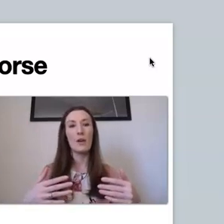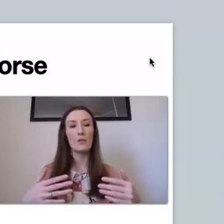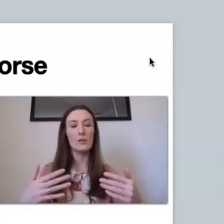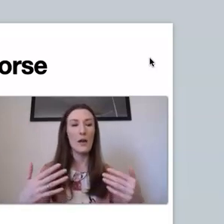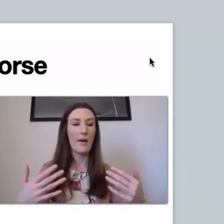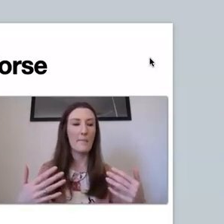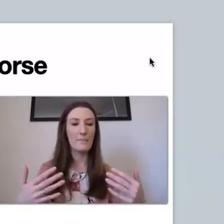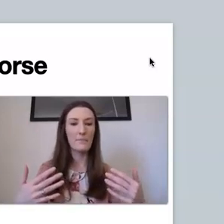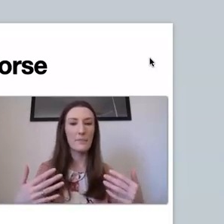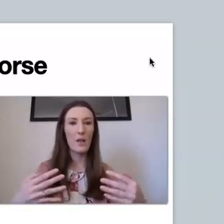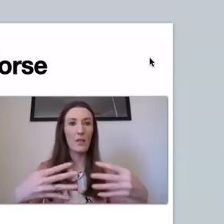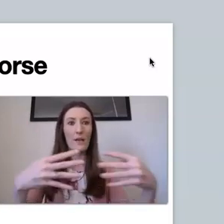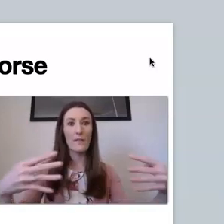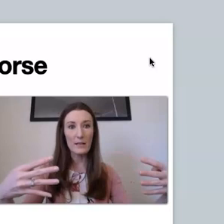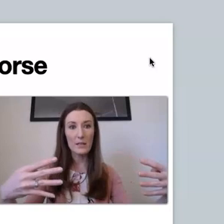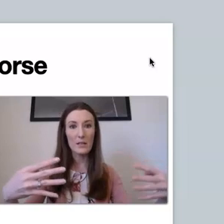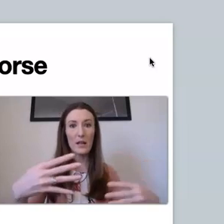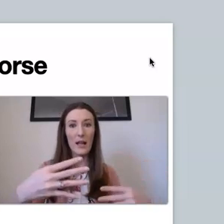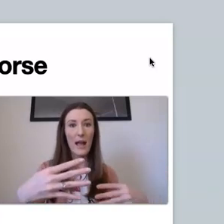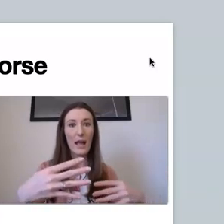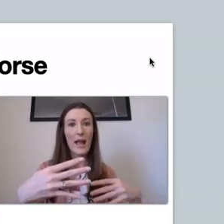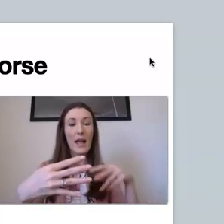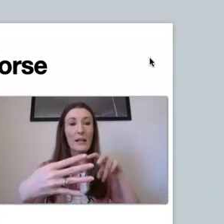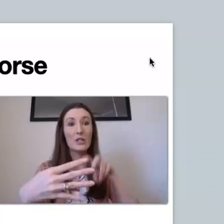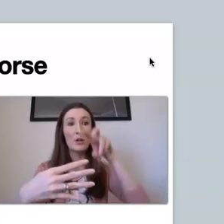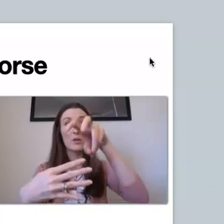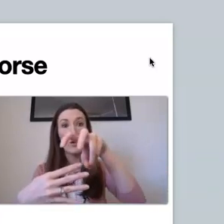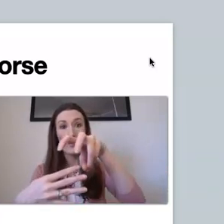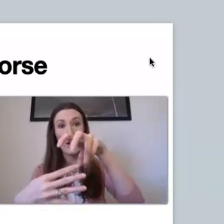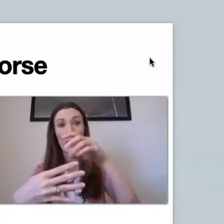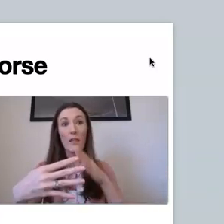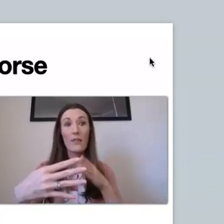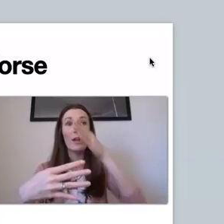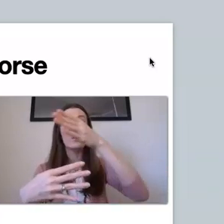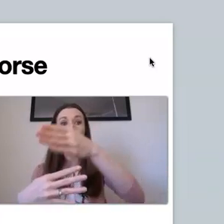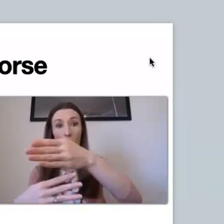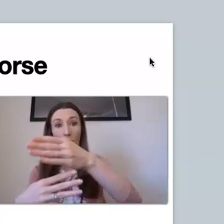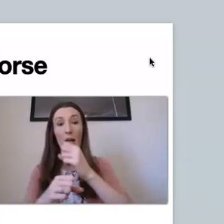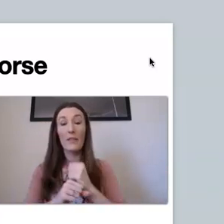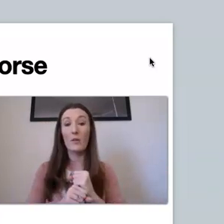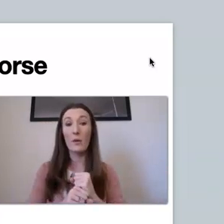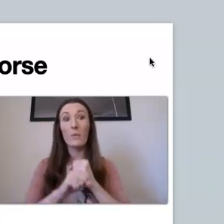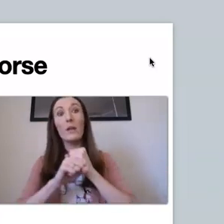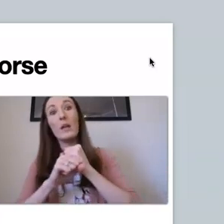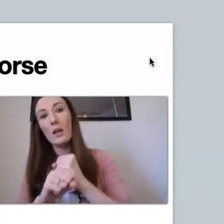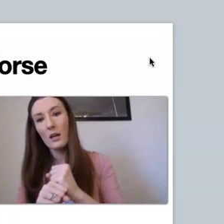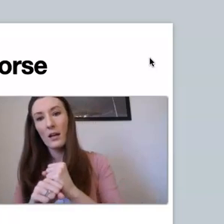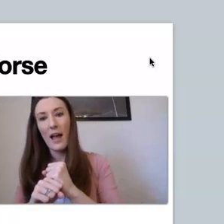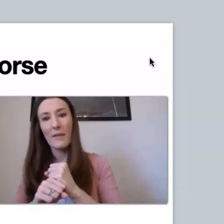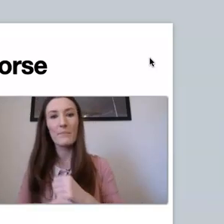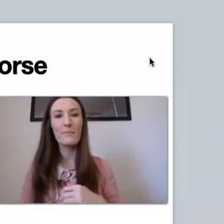if there's like a fence, okay, and he jumps over it, then it goes over it, and then you're like,